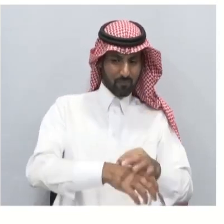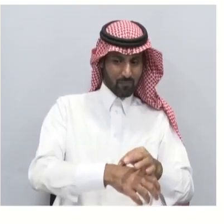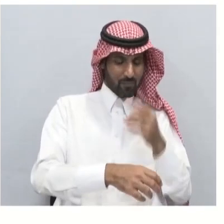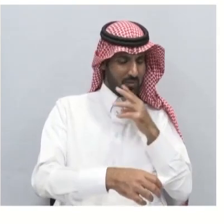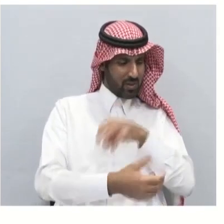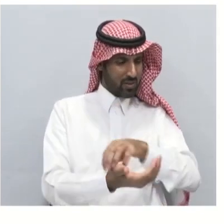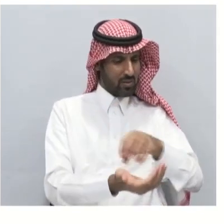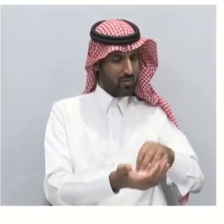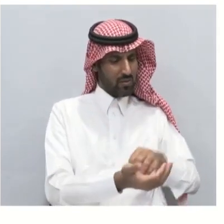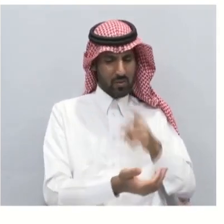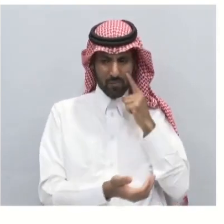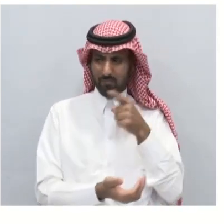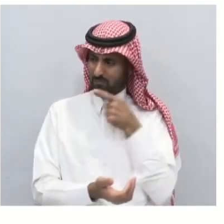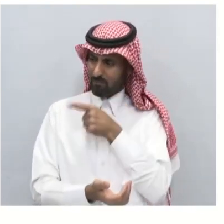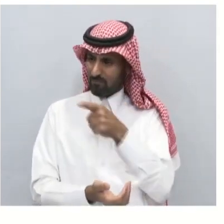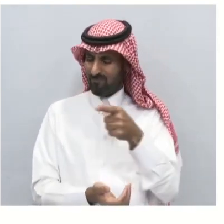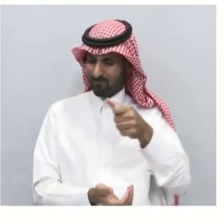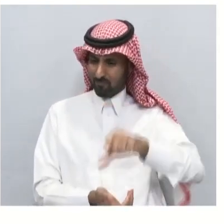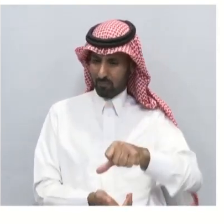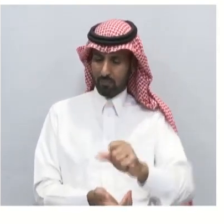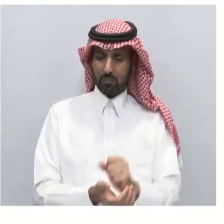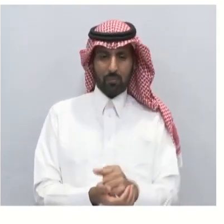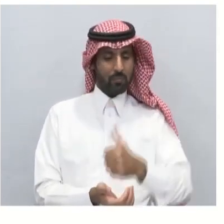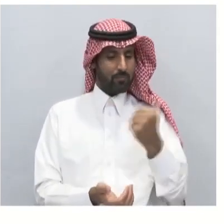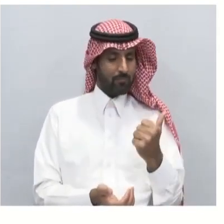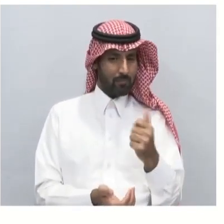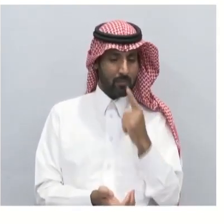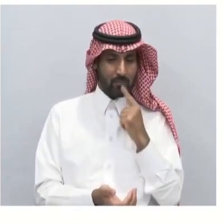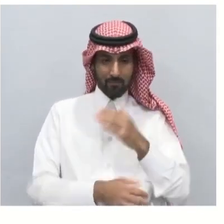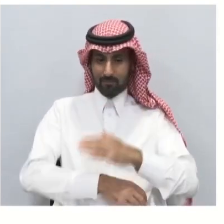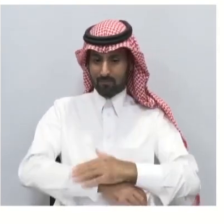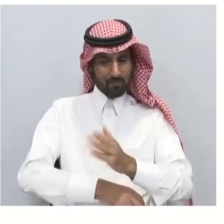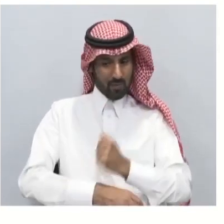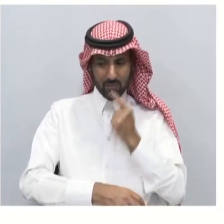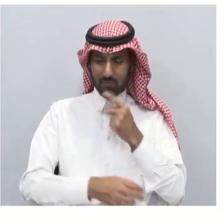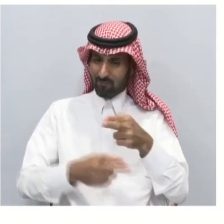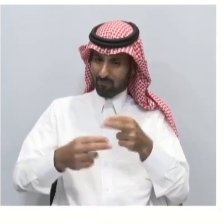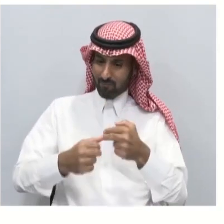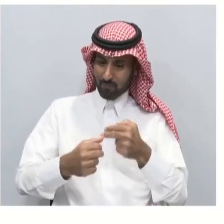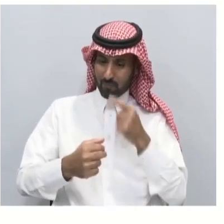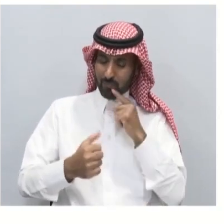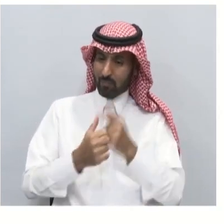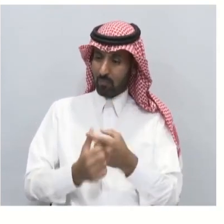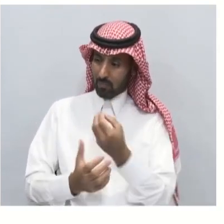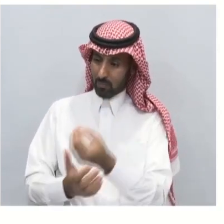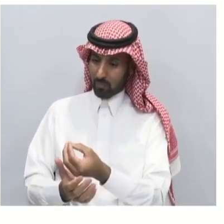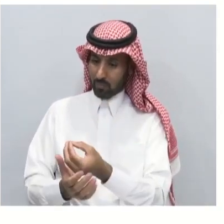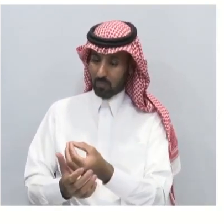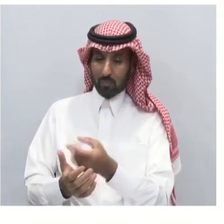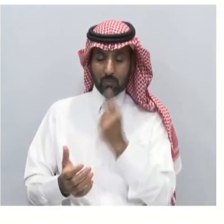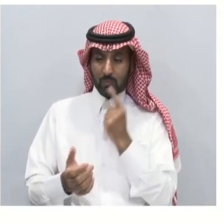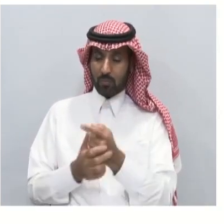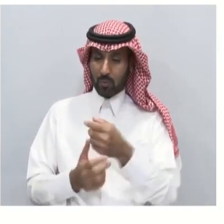any country. Six, it's not polite to refuse an offer